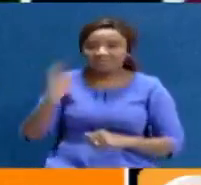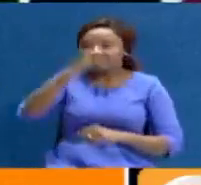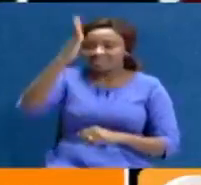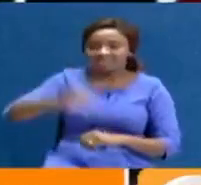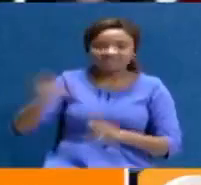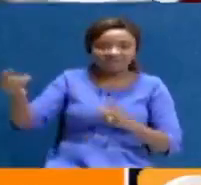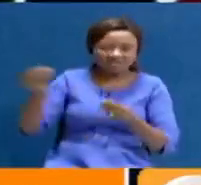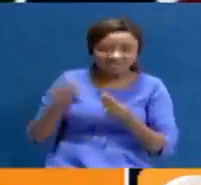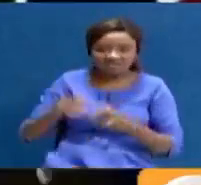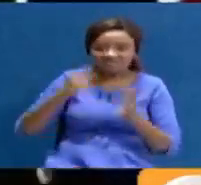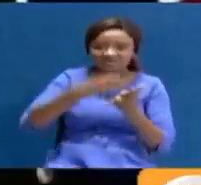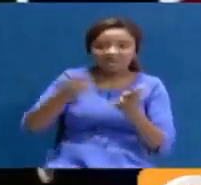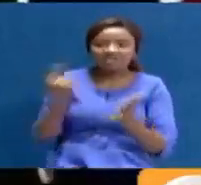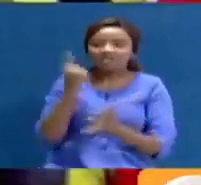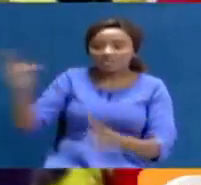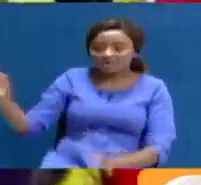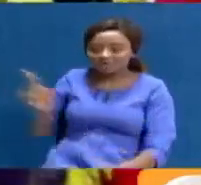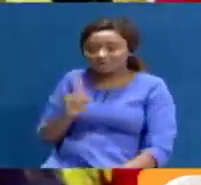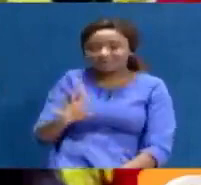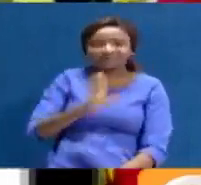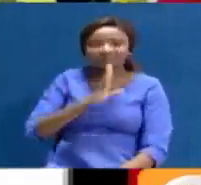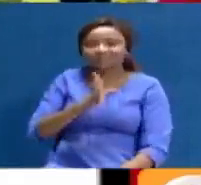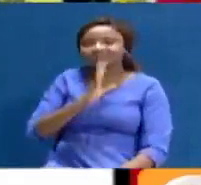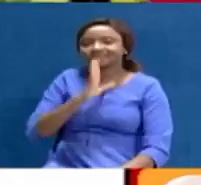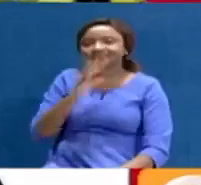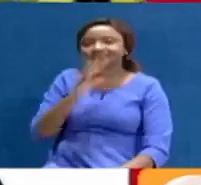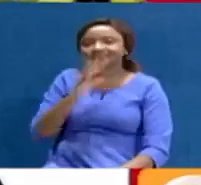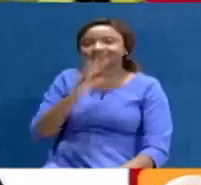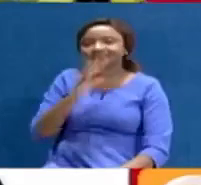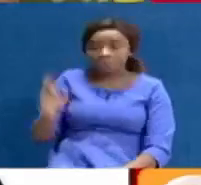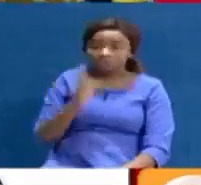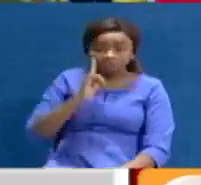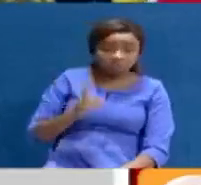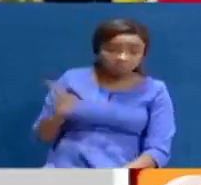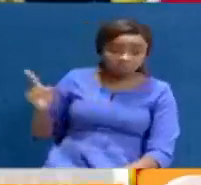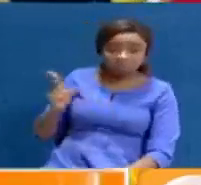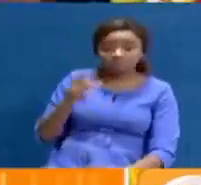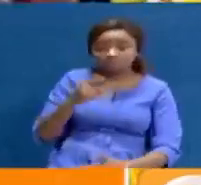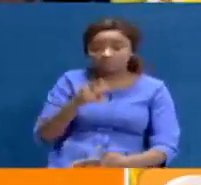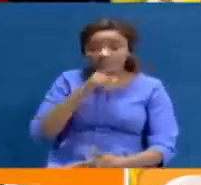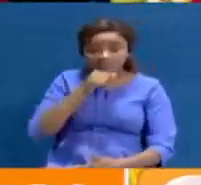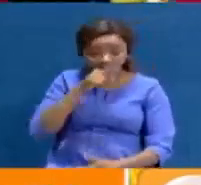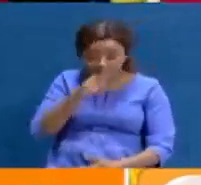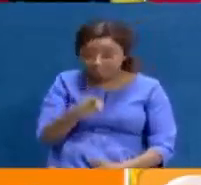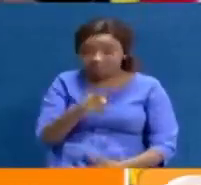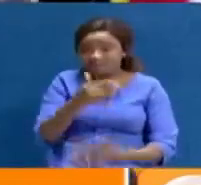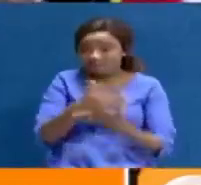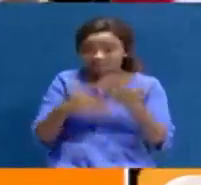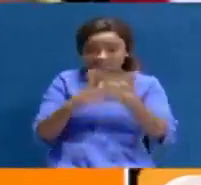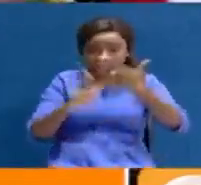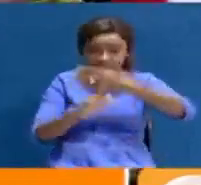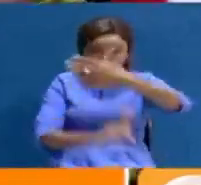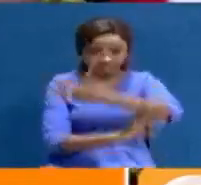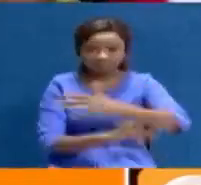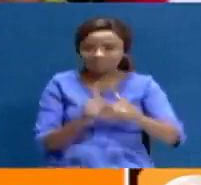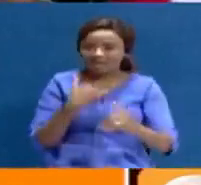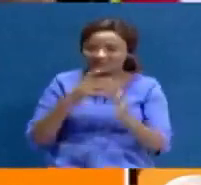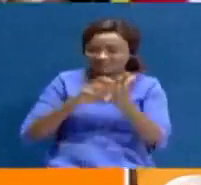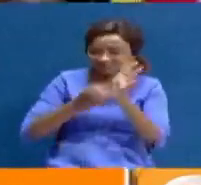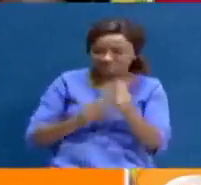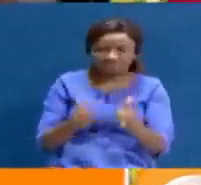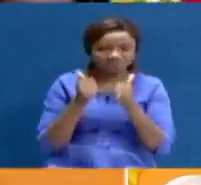never did it. They just come here to make noise. Alikuwa anajenga, na sisi wote tufuate njia